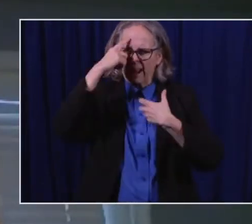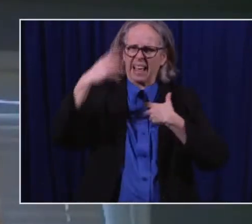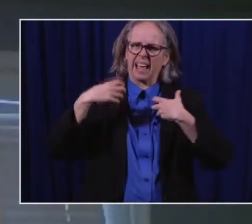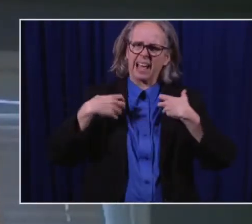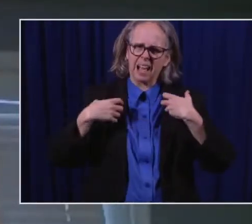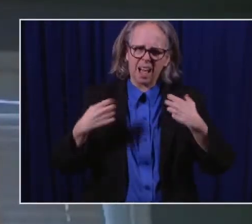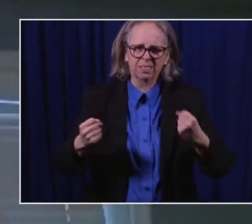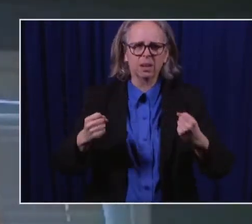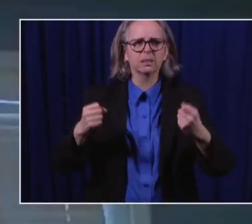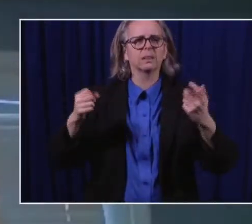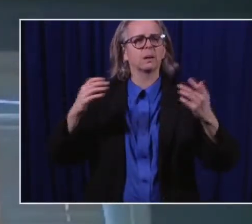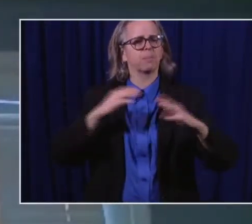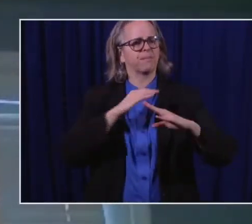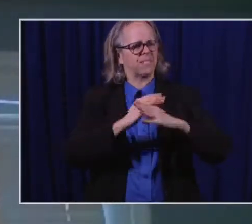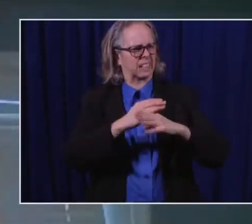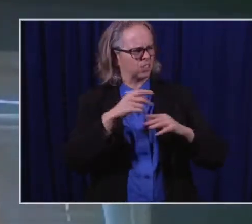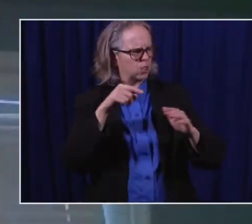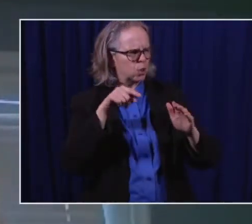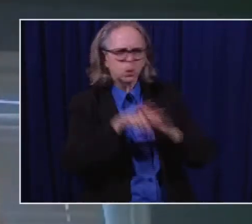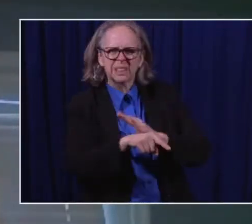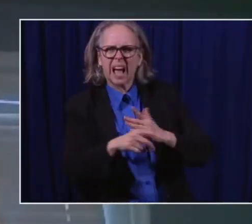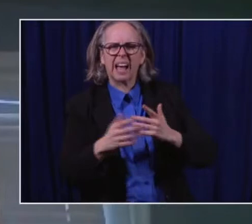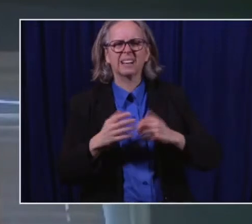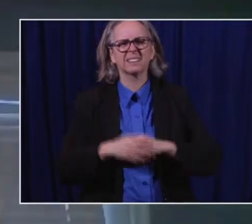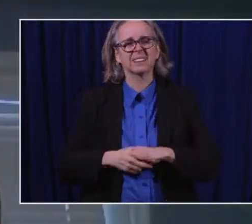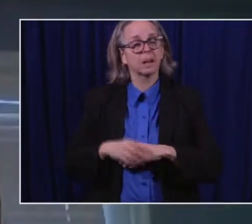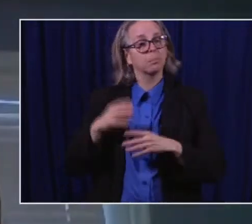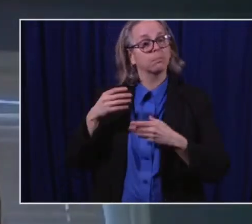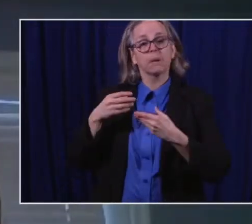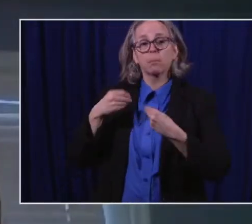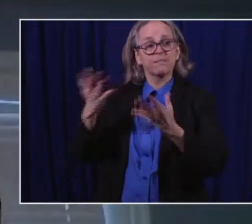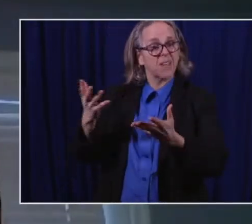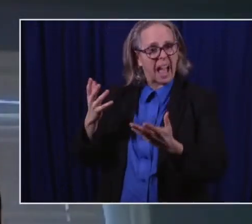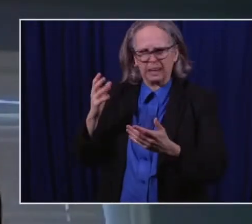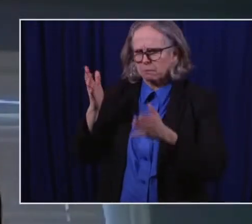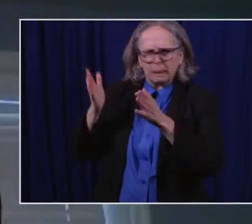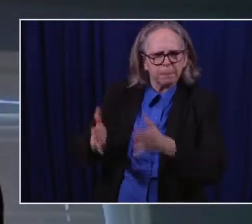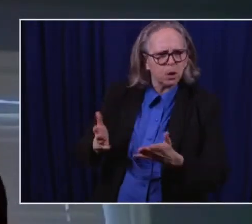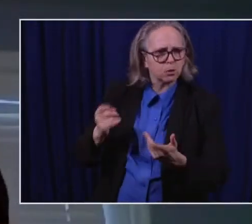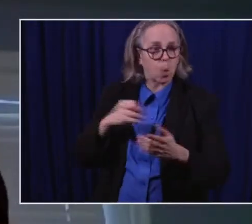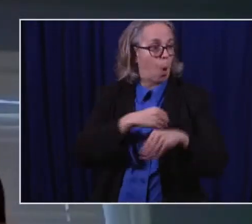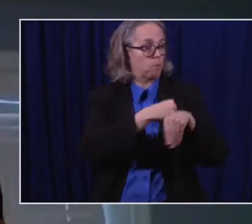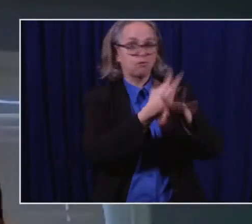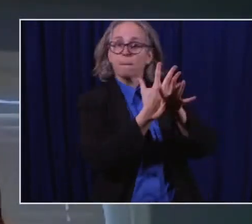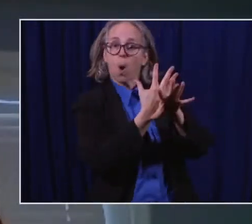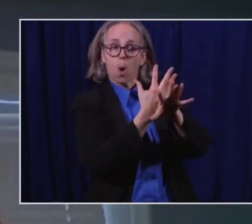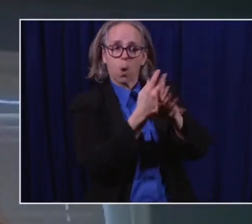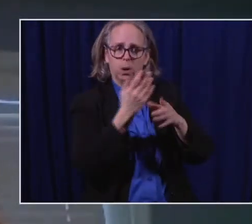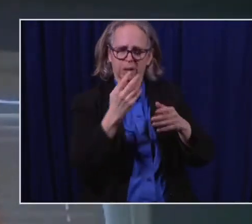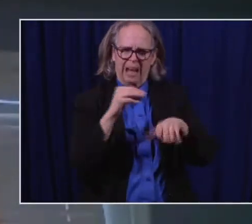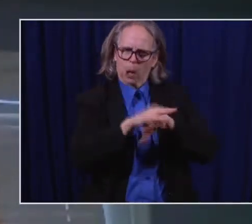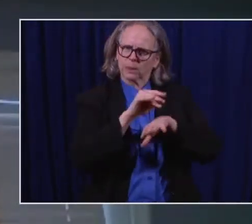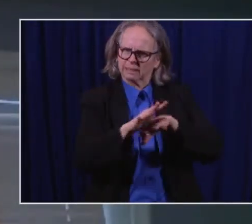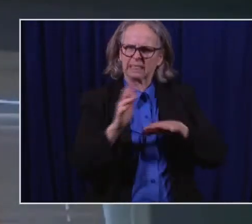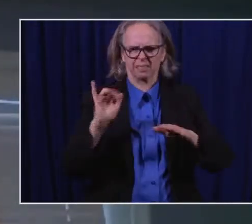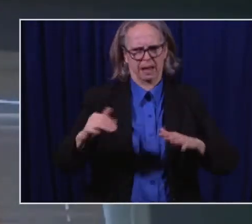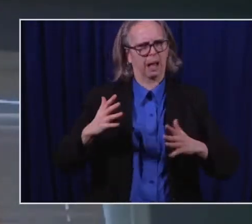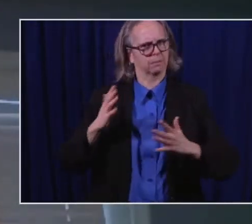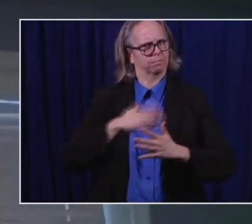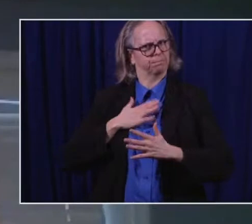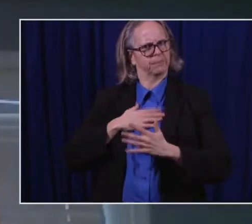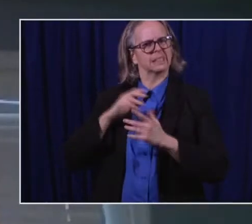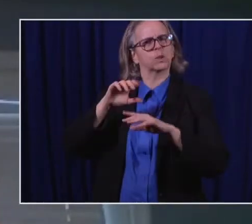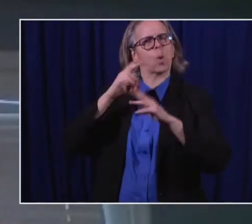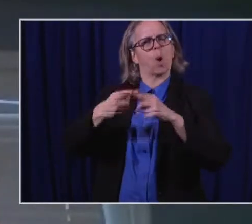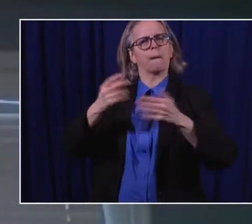provide in-person and telehealth counseling to families when they need it. We're monitoring data to inform our efforts and listening